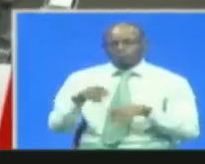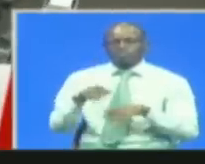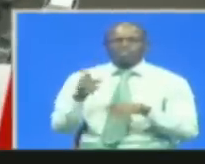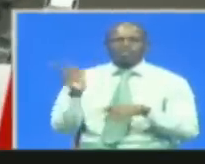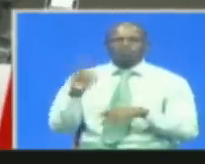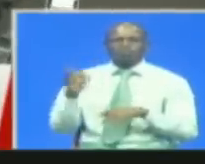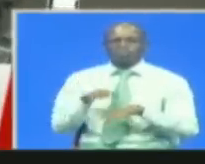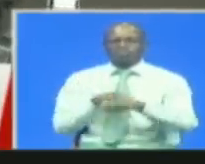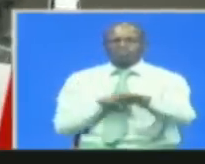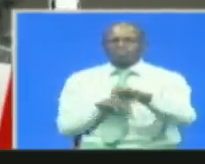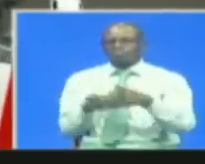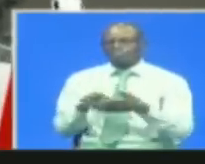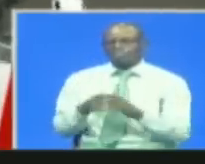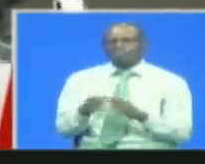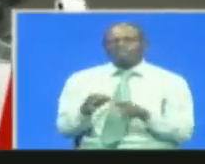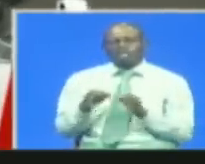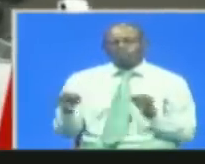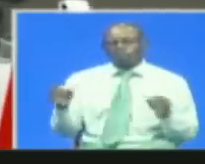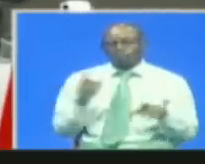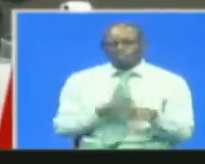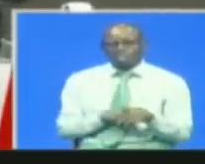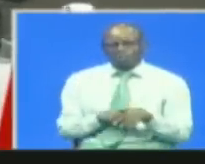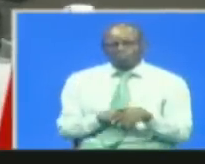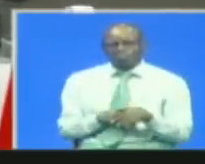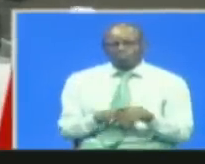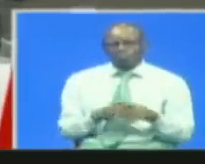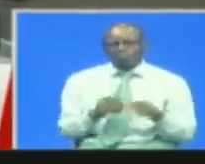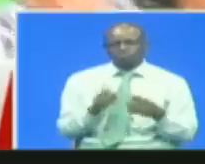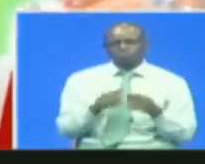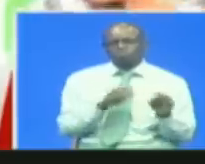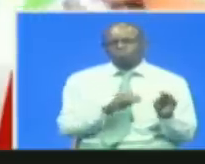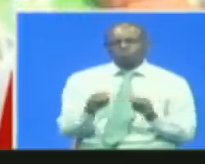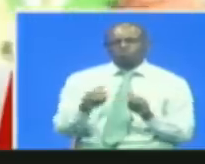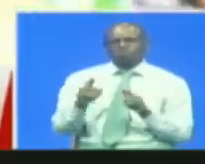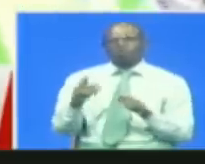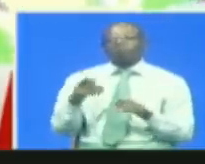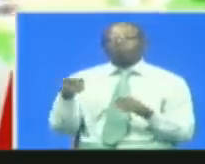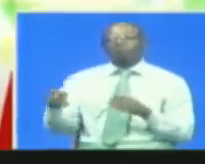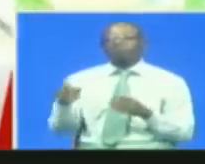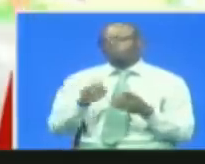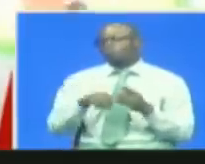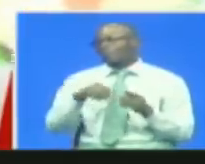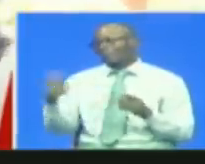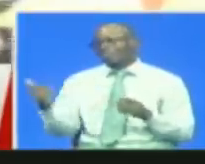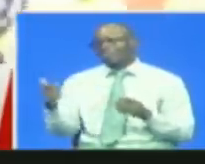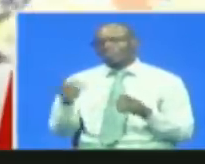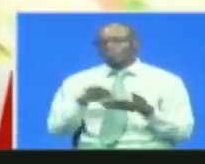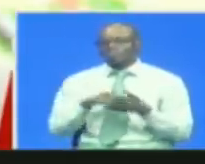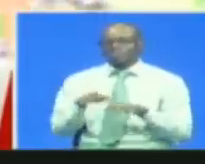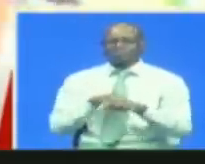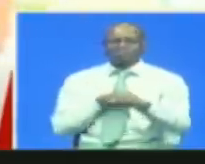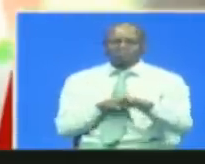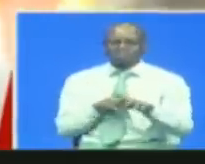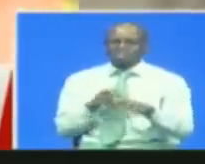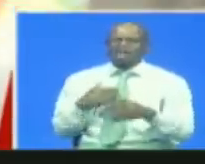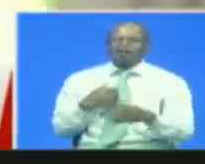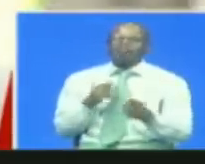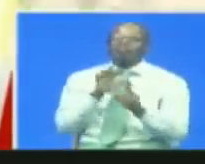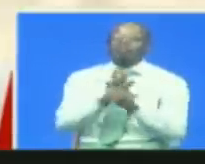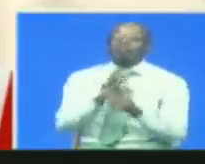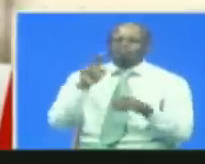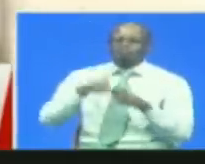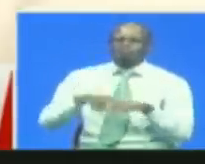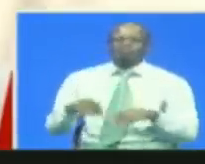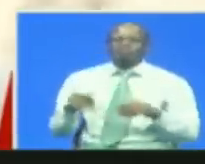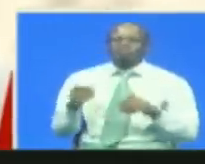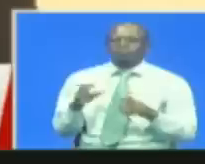Besides the lengthy time taken to navigate from point A to B in the city, the perennial traffic congestion also has an impact on the quality of life